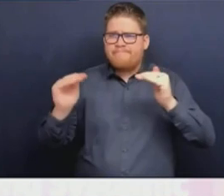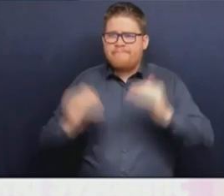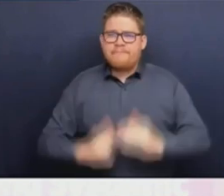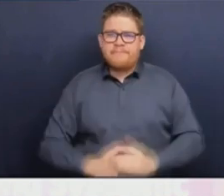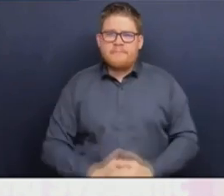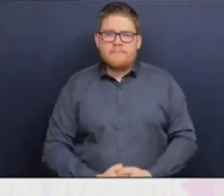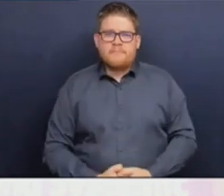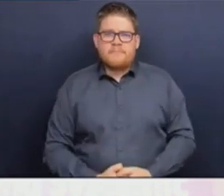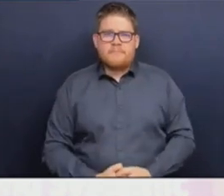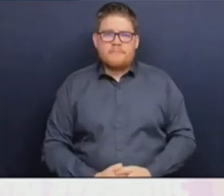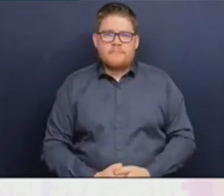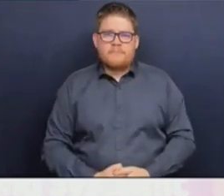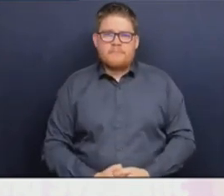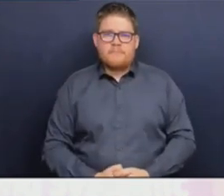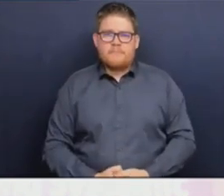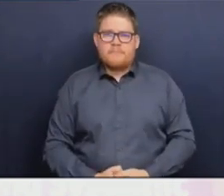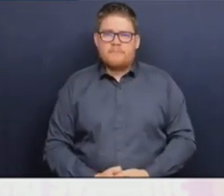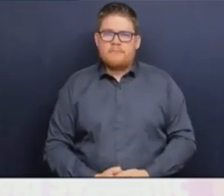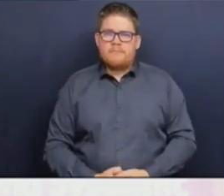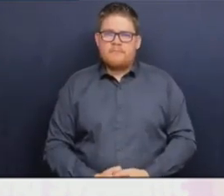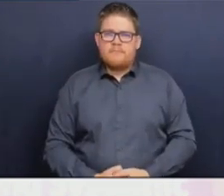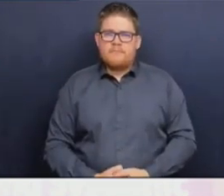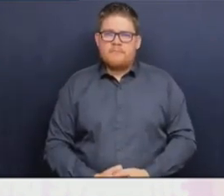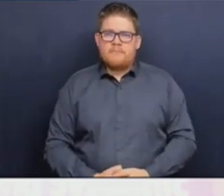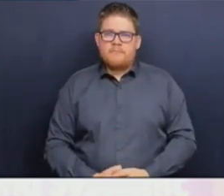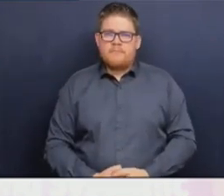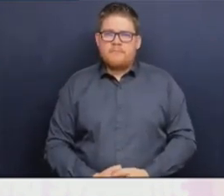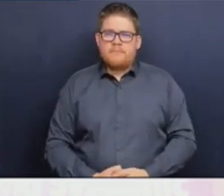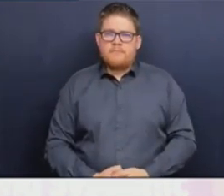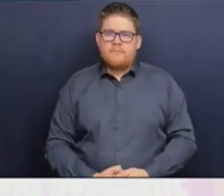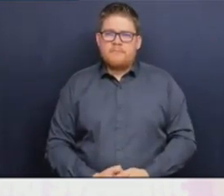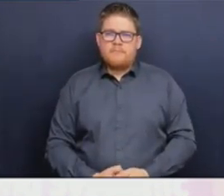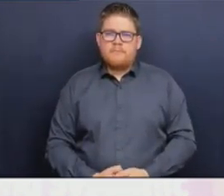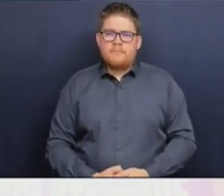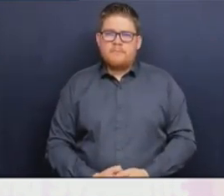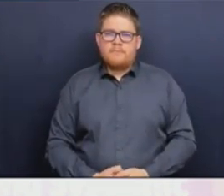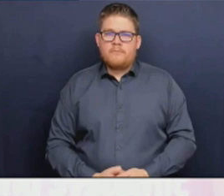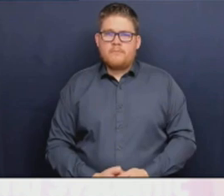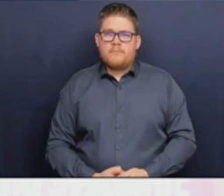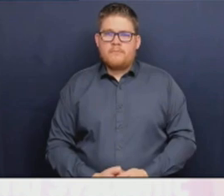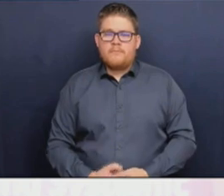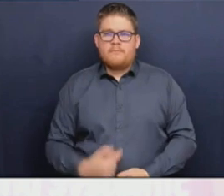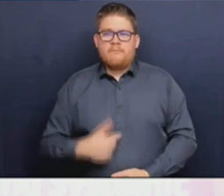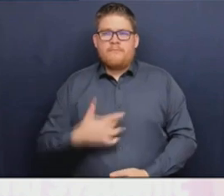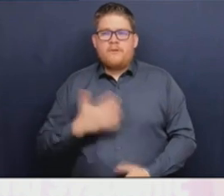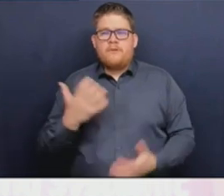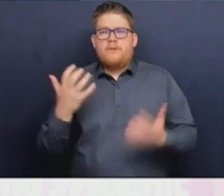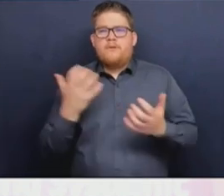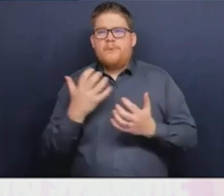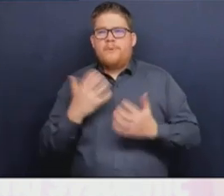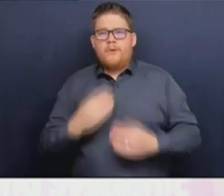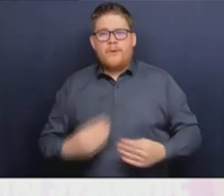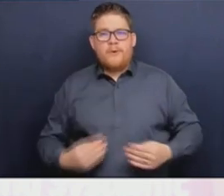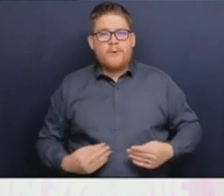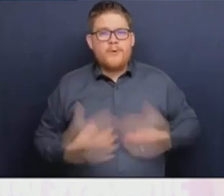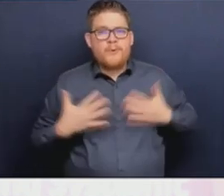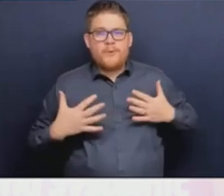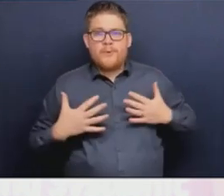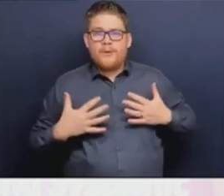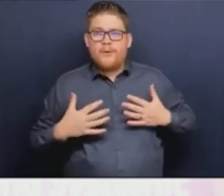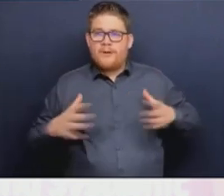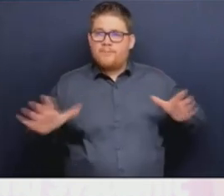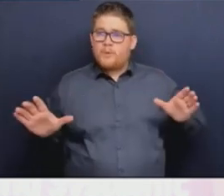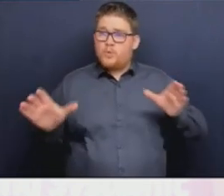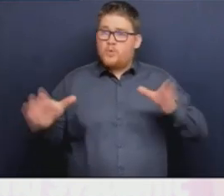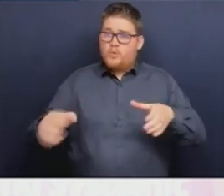It is truly inspiring to be in a caucus that is more than 50% women. I was raised by a single mom and my